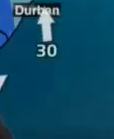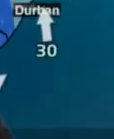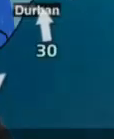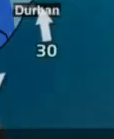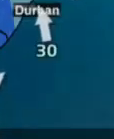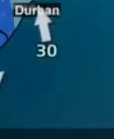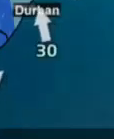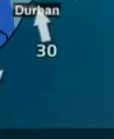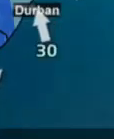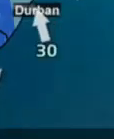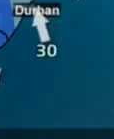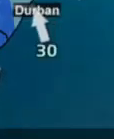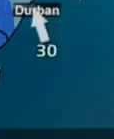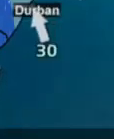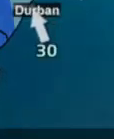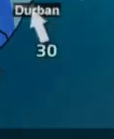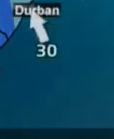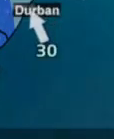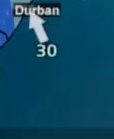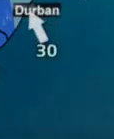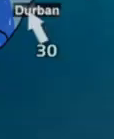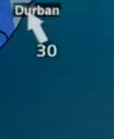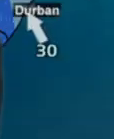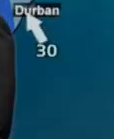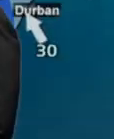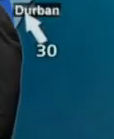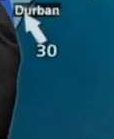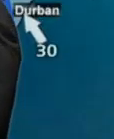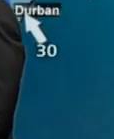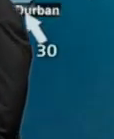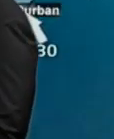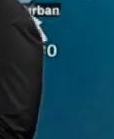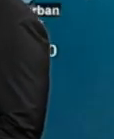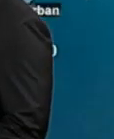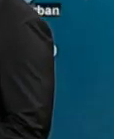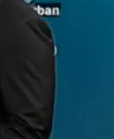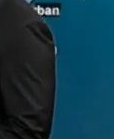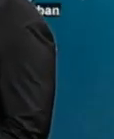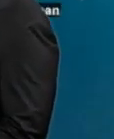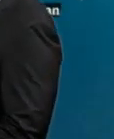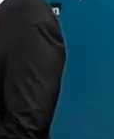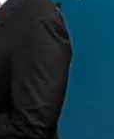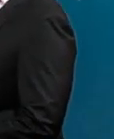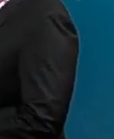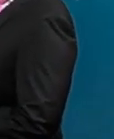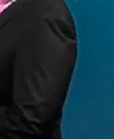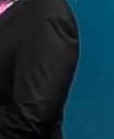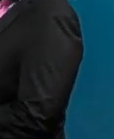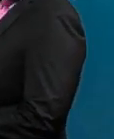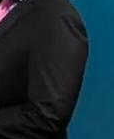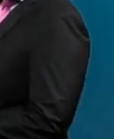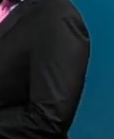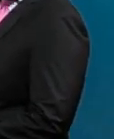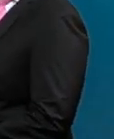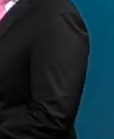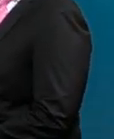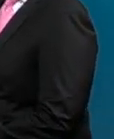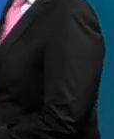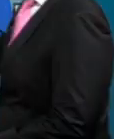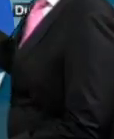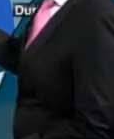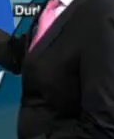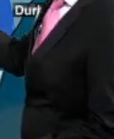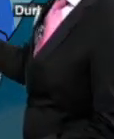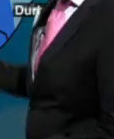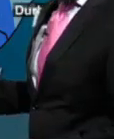Mona monna ke le boa ba boima dume ho tsabile ba shebile hona bsimre jeno o hlakile boholo bana ha o tla jwa ka kapa bophirima kapa le boa tuletse ikgethileng hona ka haro mafikeng